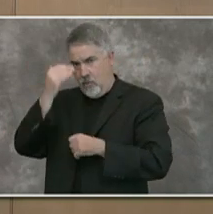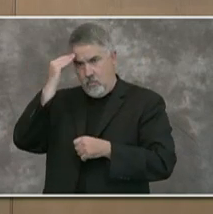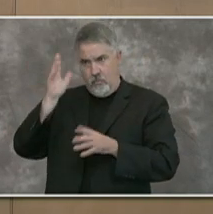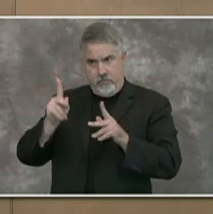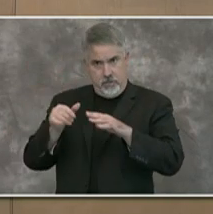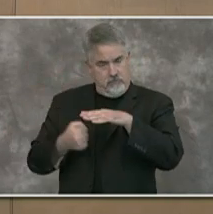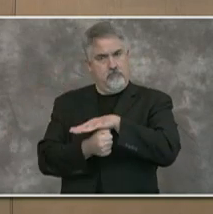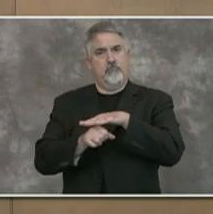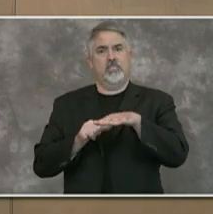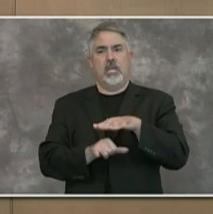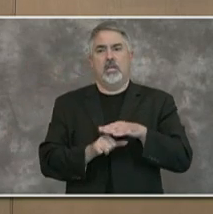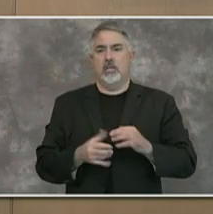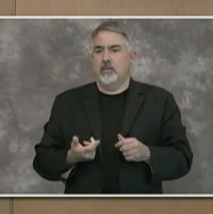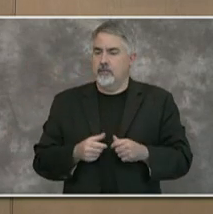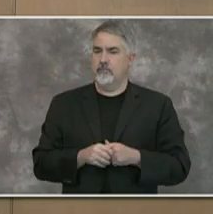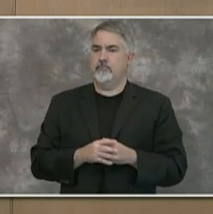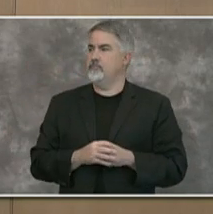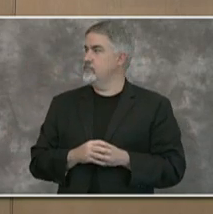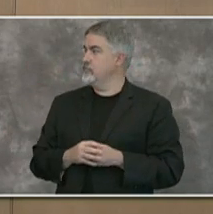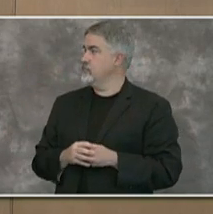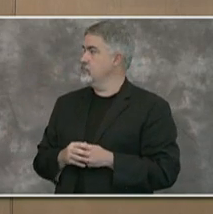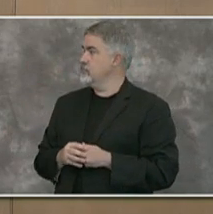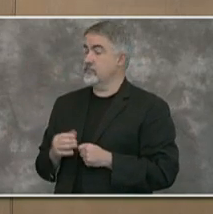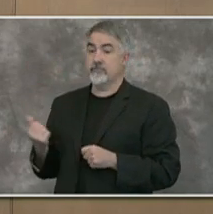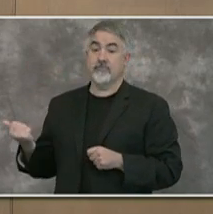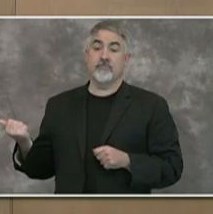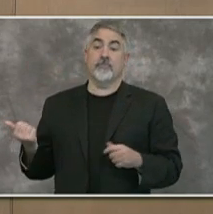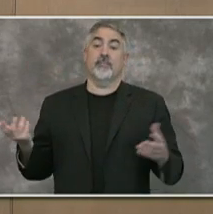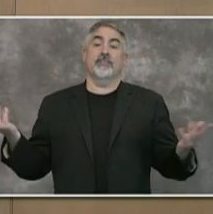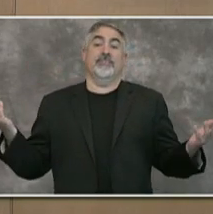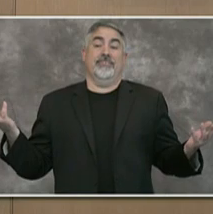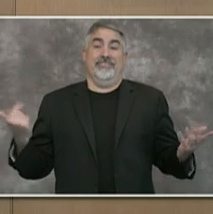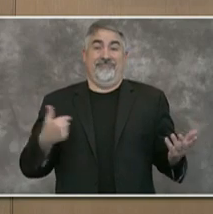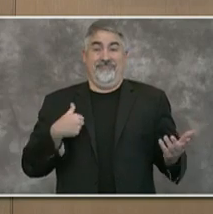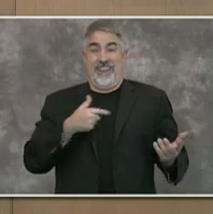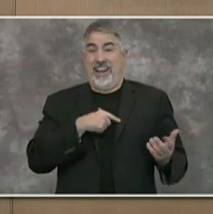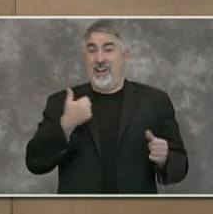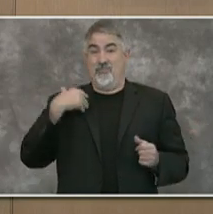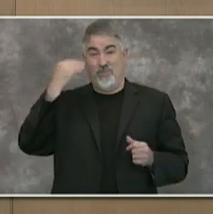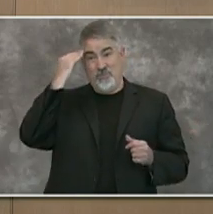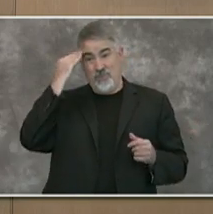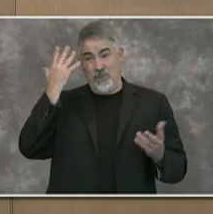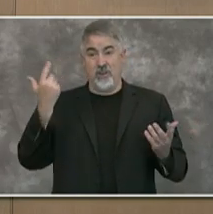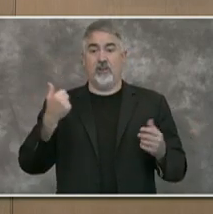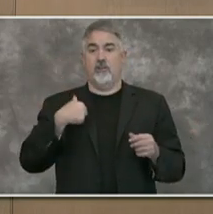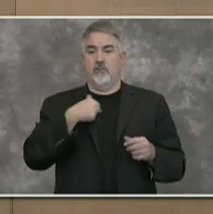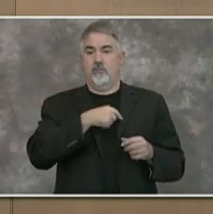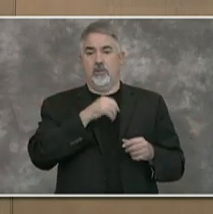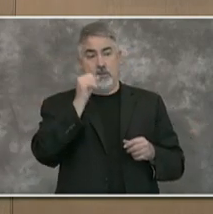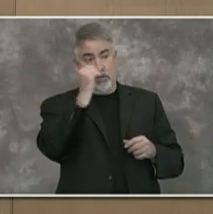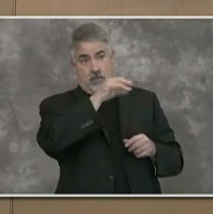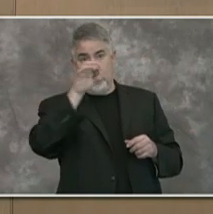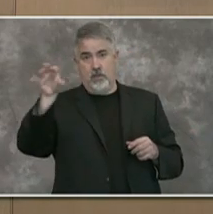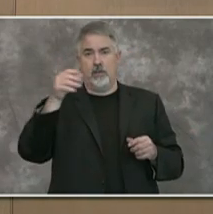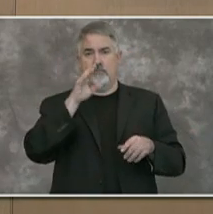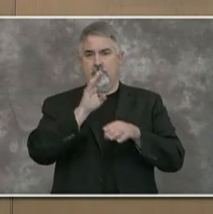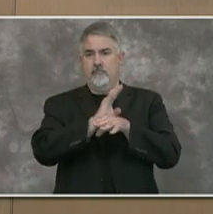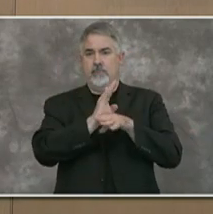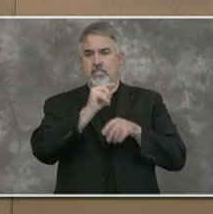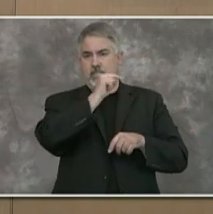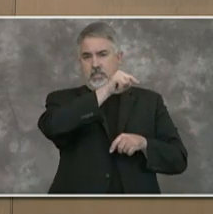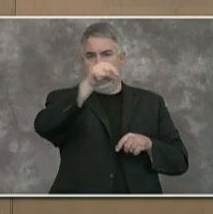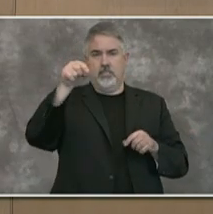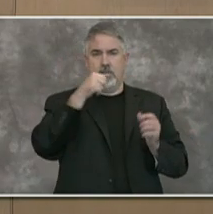question. We send all businesses a letter, particularly if there is a, as I stated